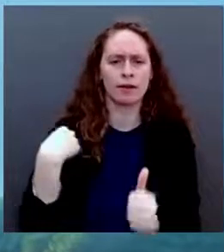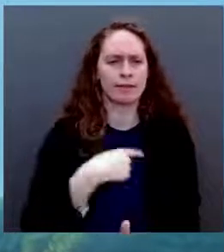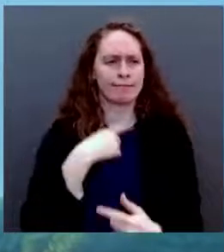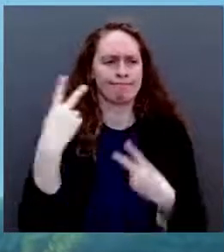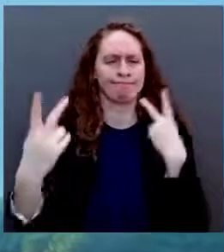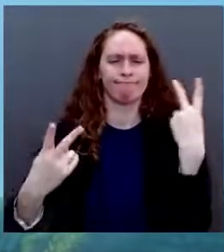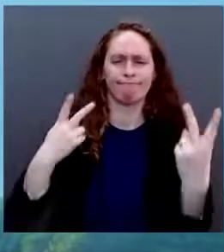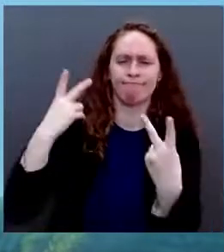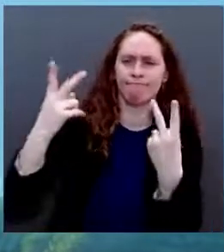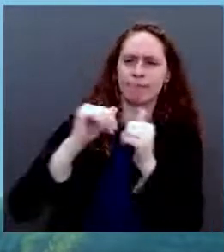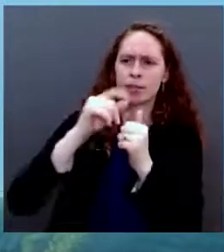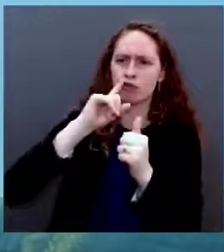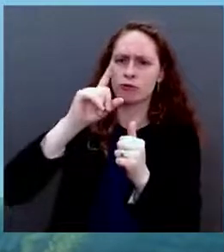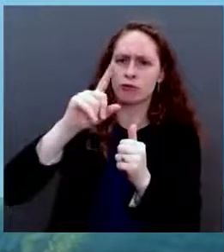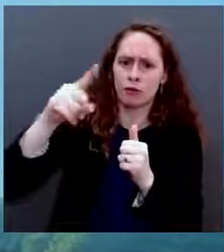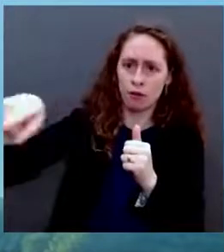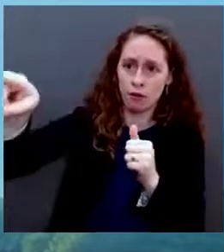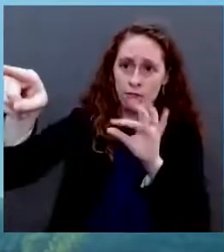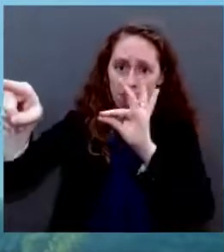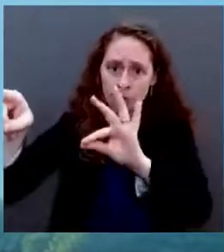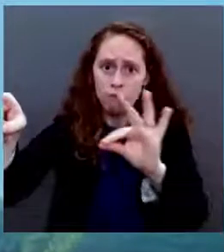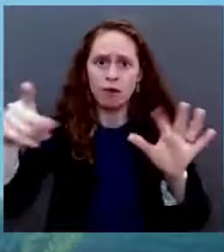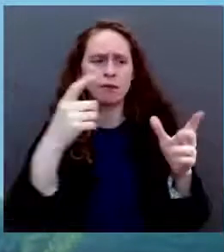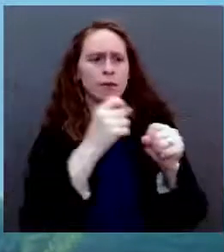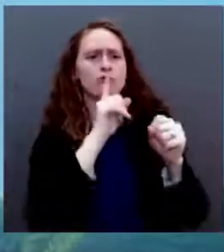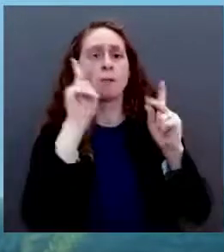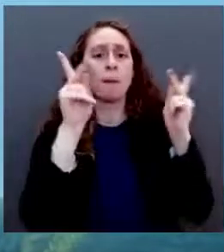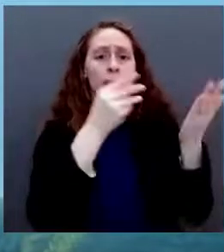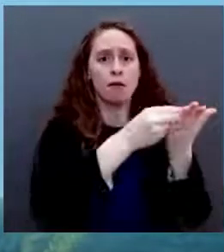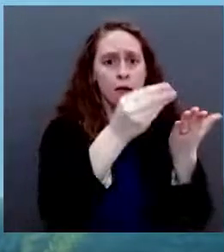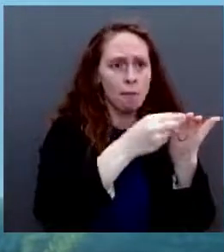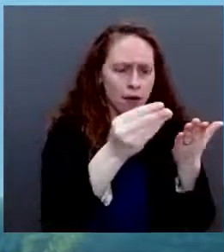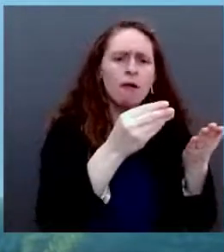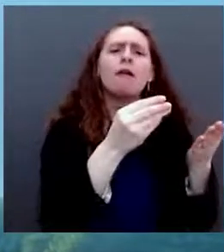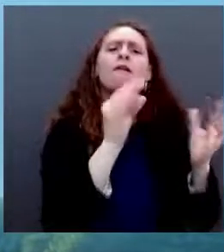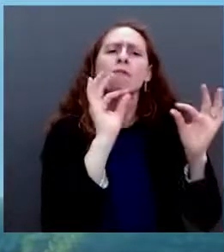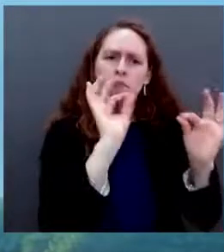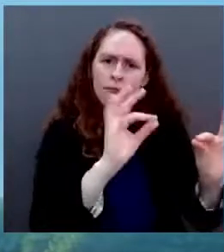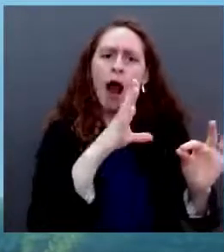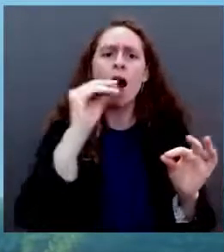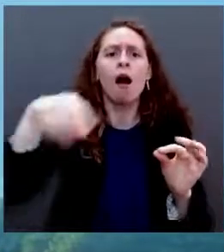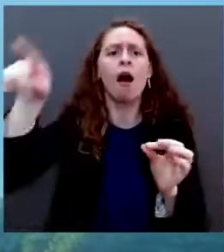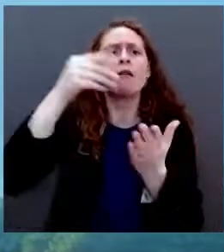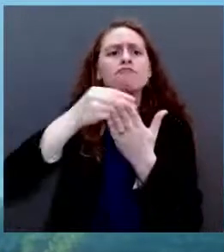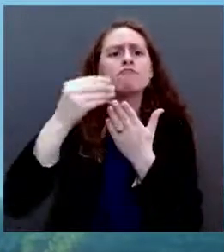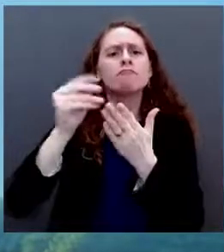economic opportunity and fairness for all. Over the past 10 months, we've